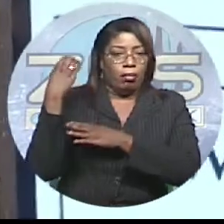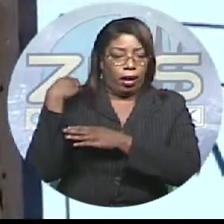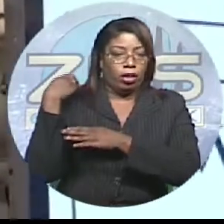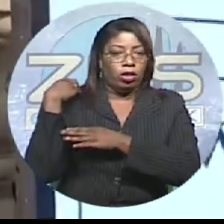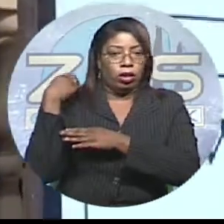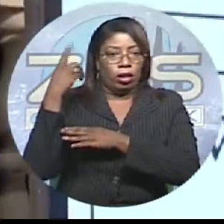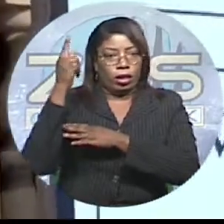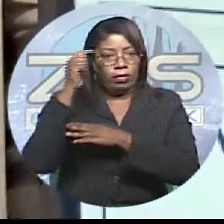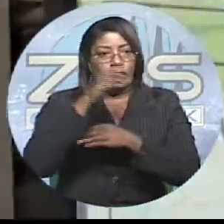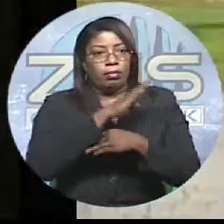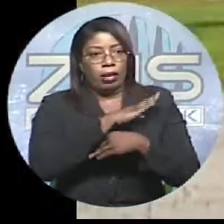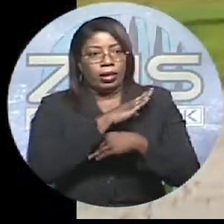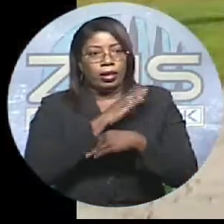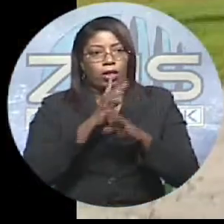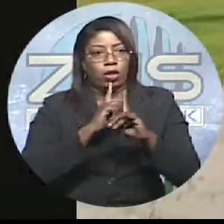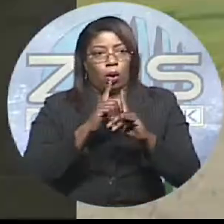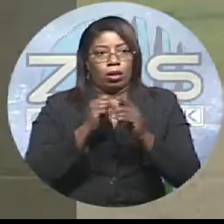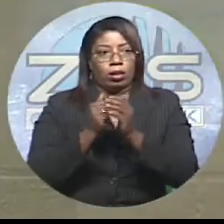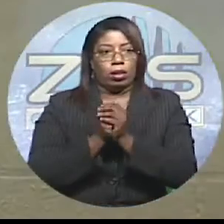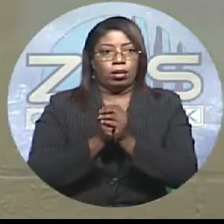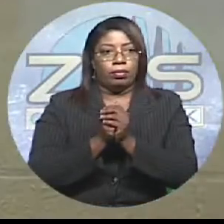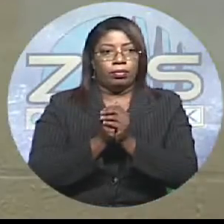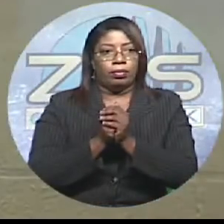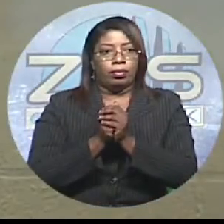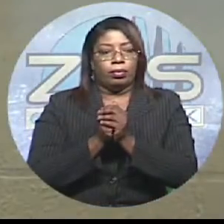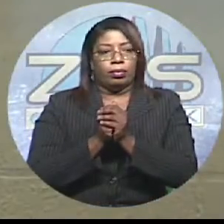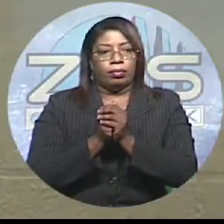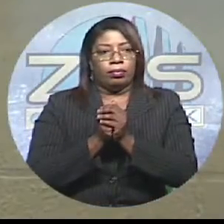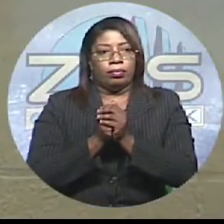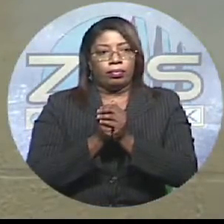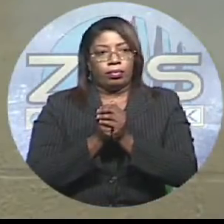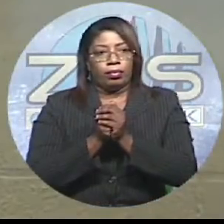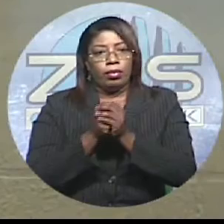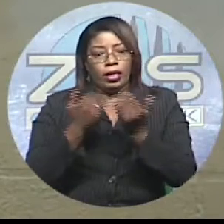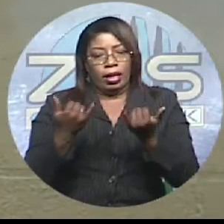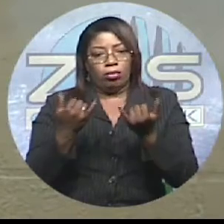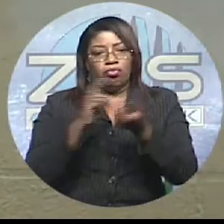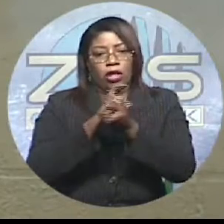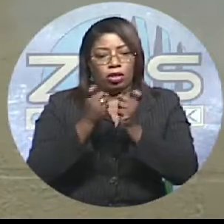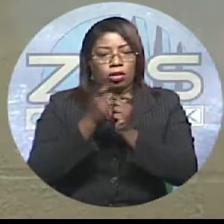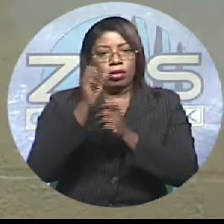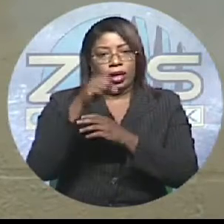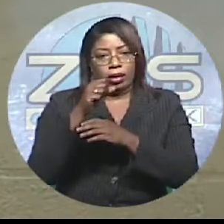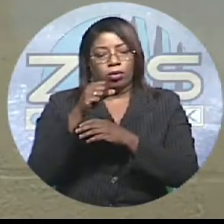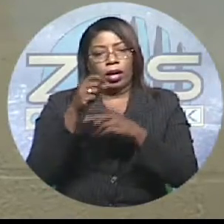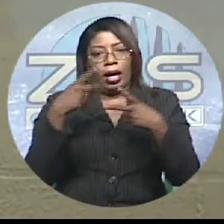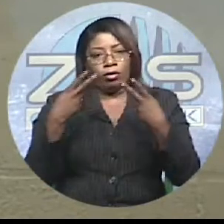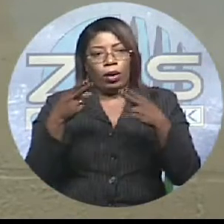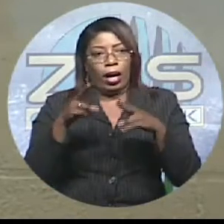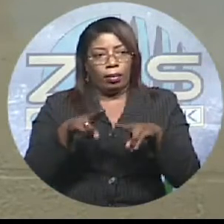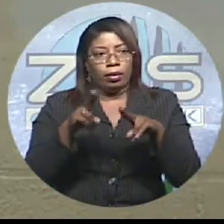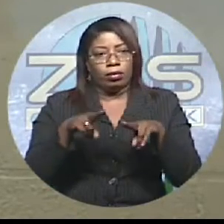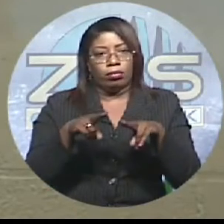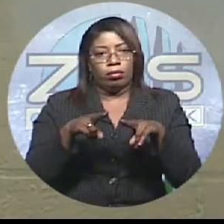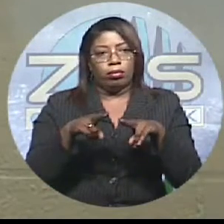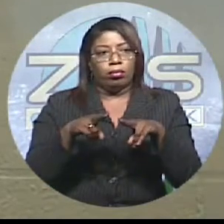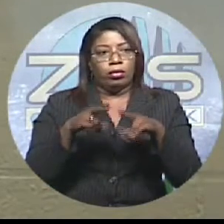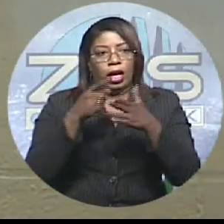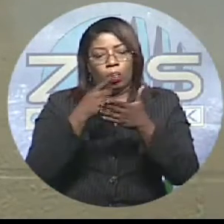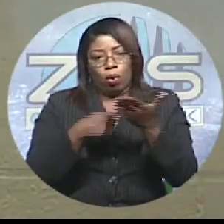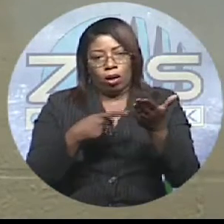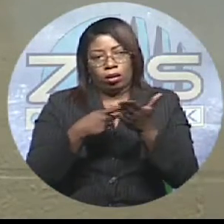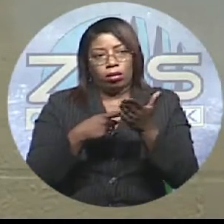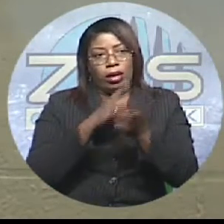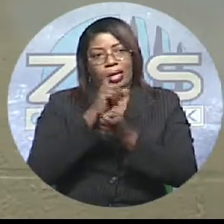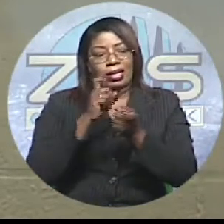Baisden. Well, the restructuring is something that obviously will have to take place. The question is the degree of restructuring, but